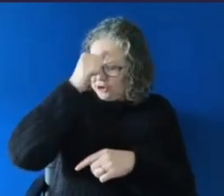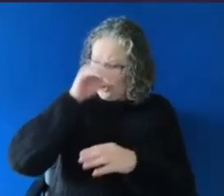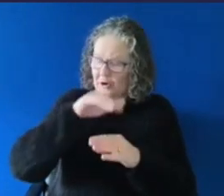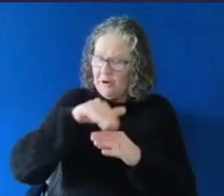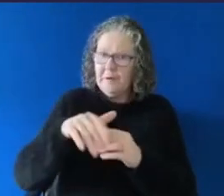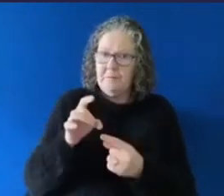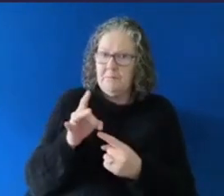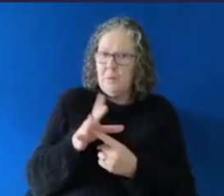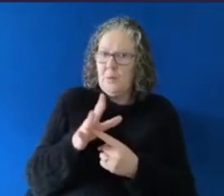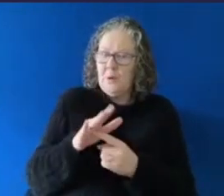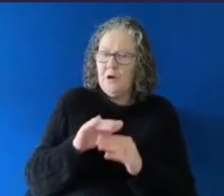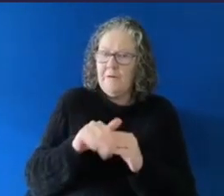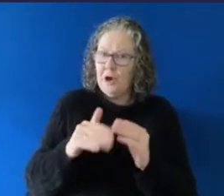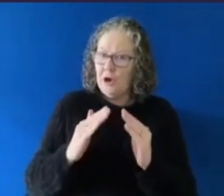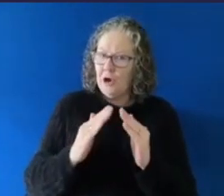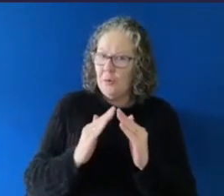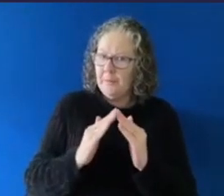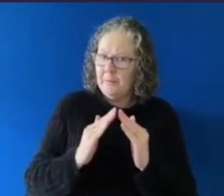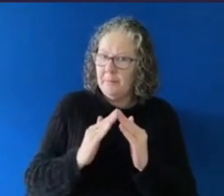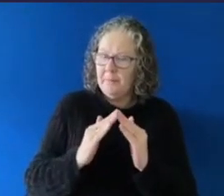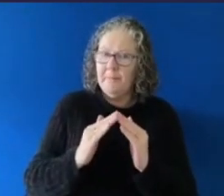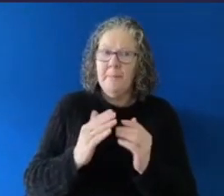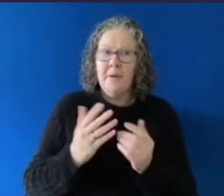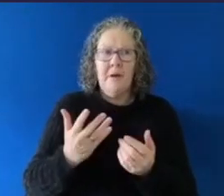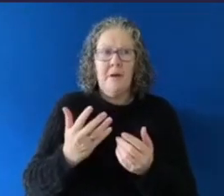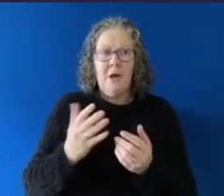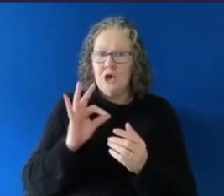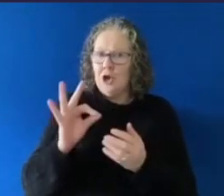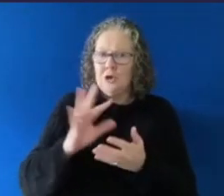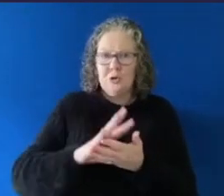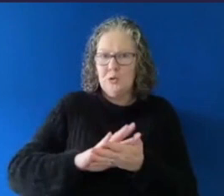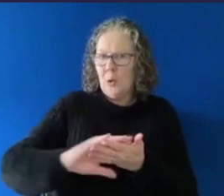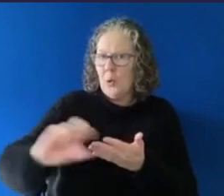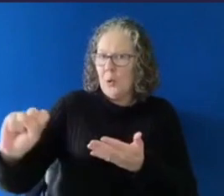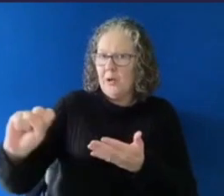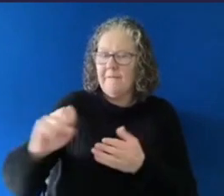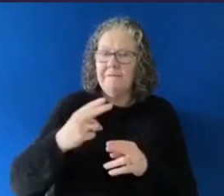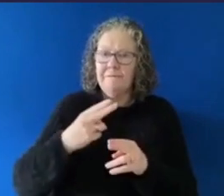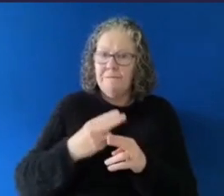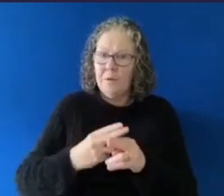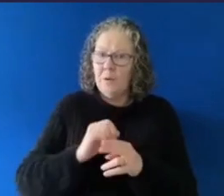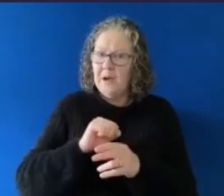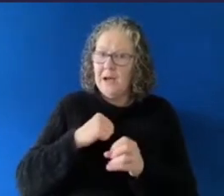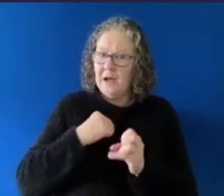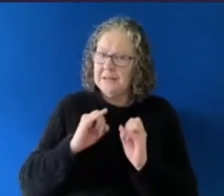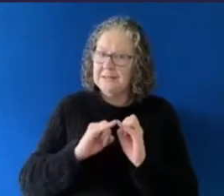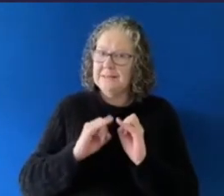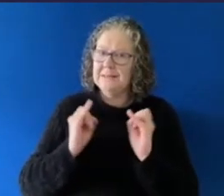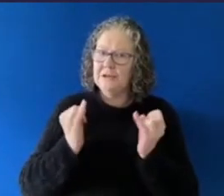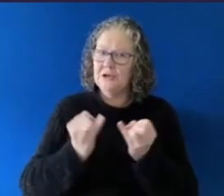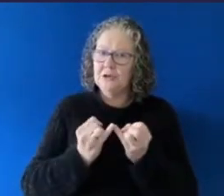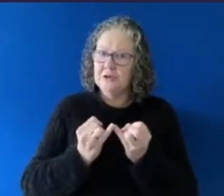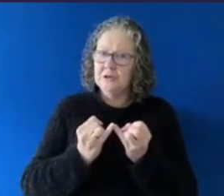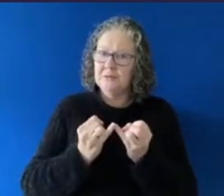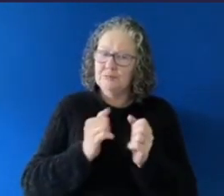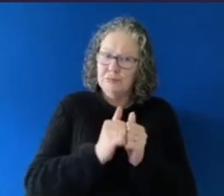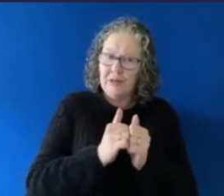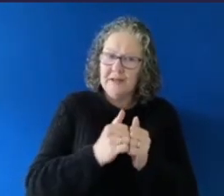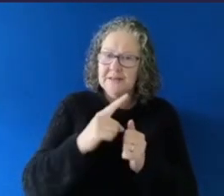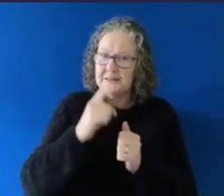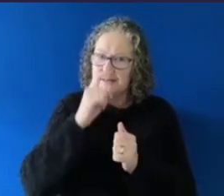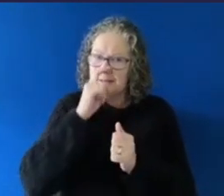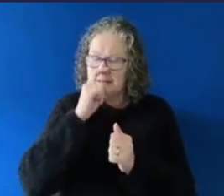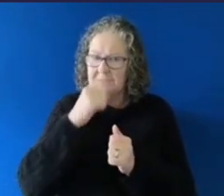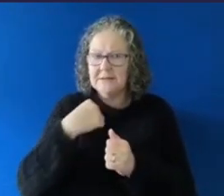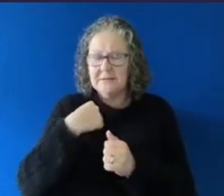having home and having home stolen for our Indigenous brothers and sisters, and that is on my mind as I'm